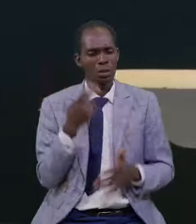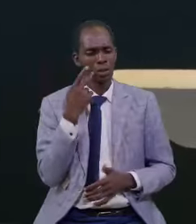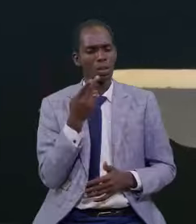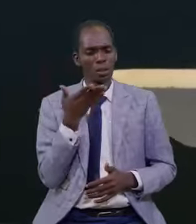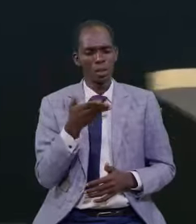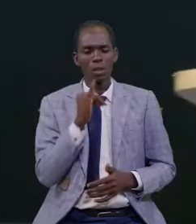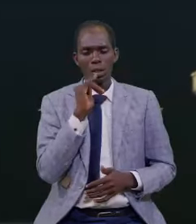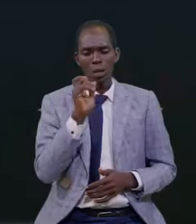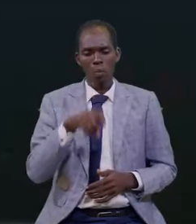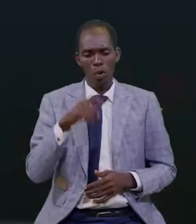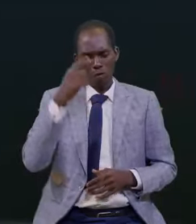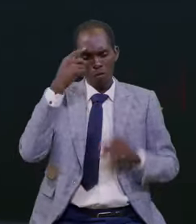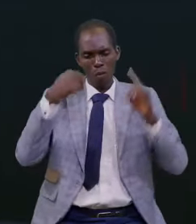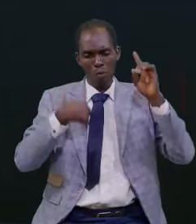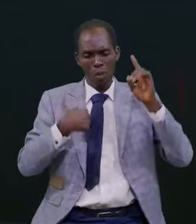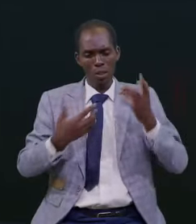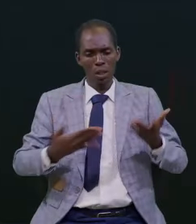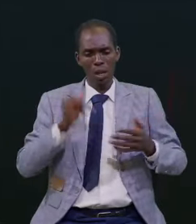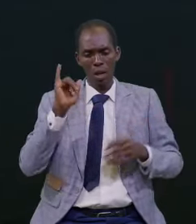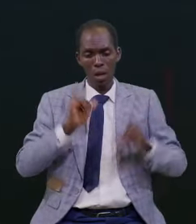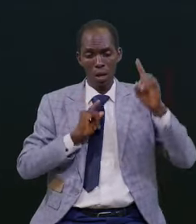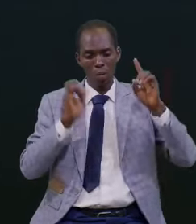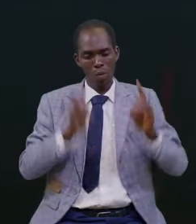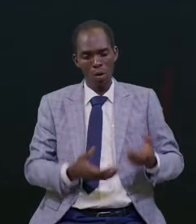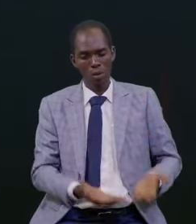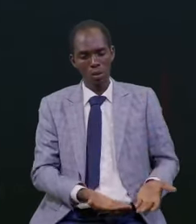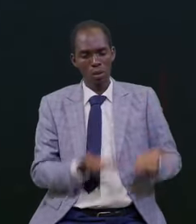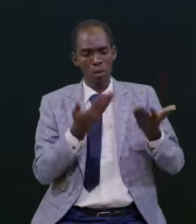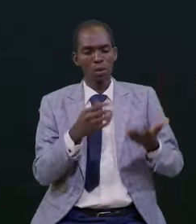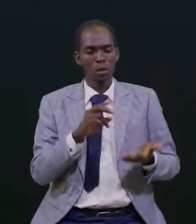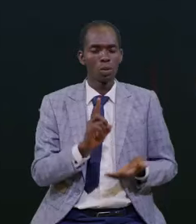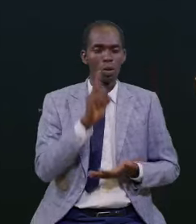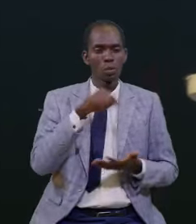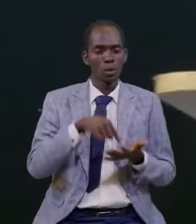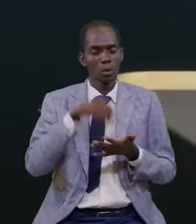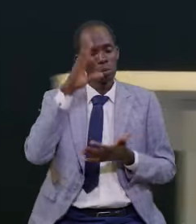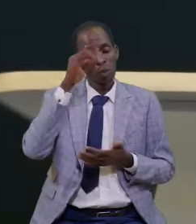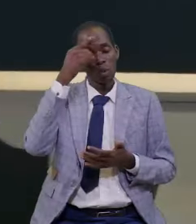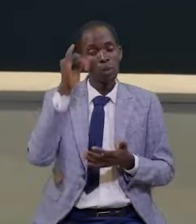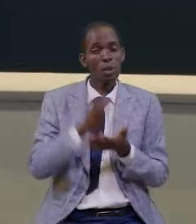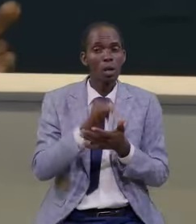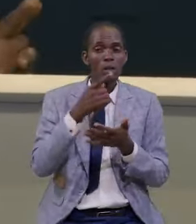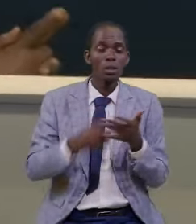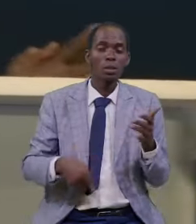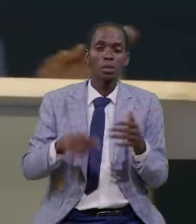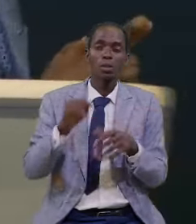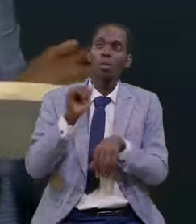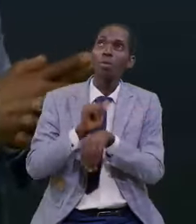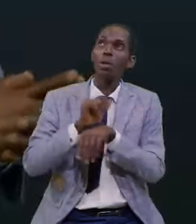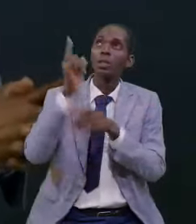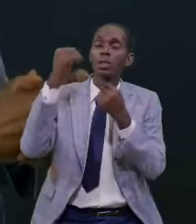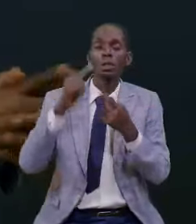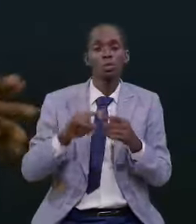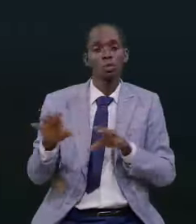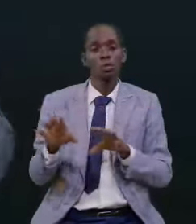must raise up this man. Because that's the work that he came to do. And the Lord sees you there